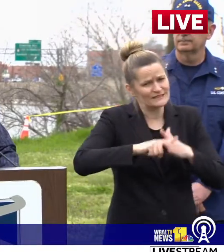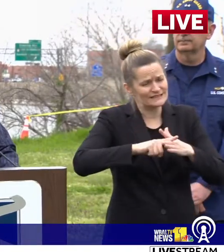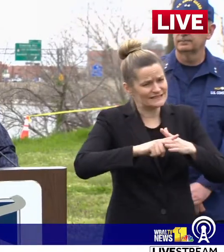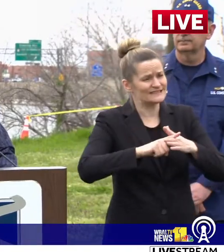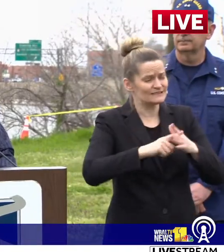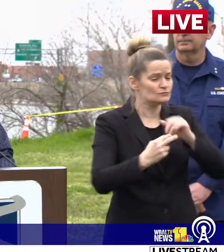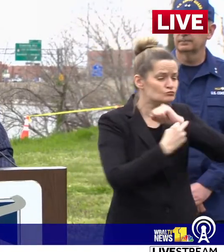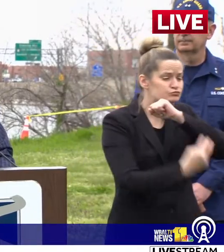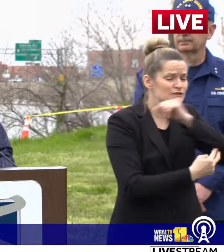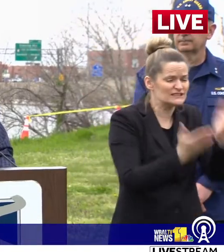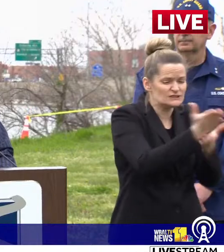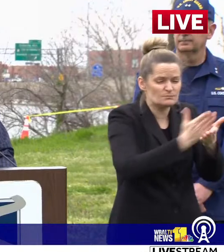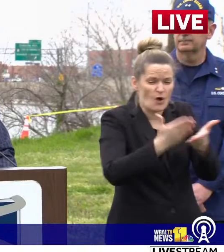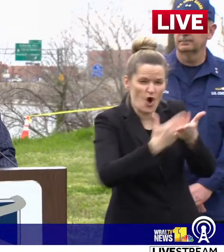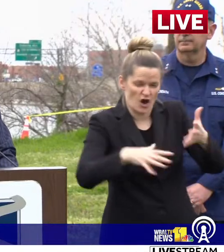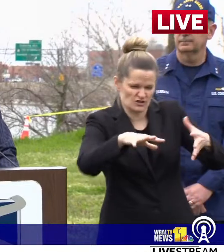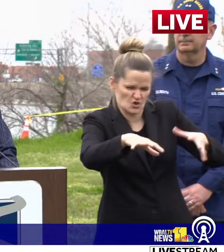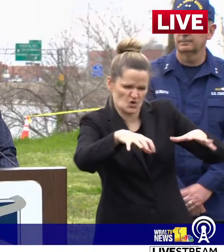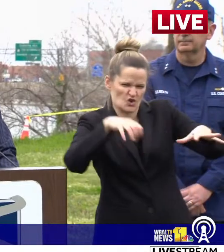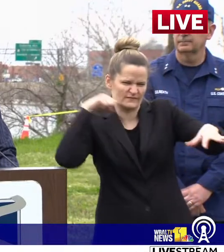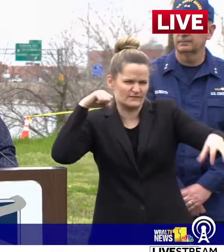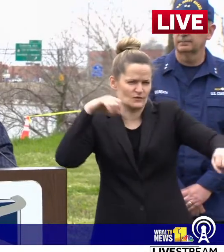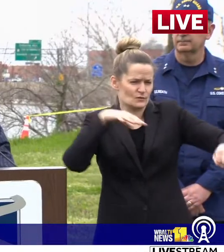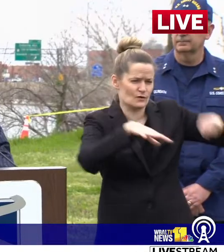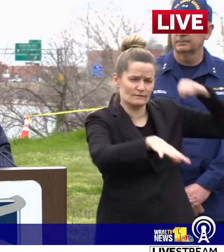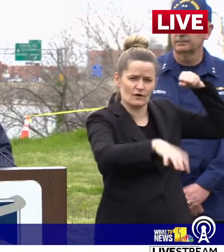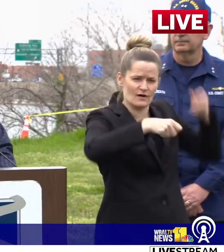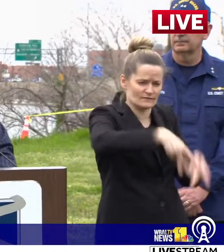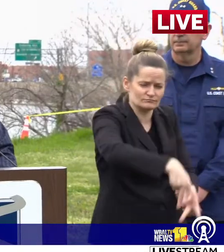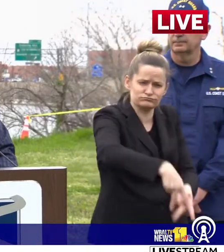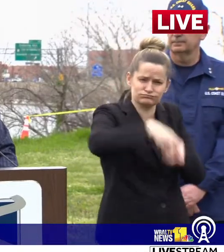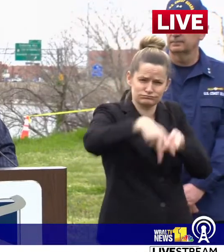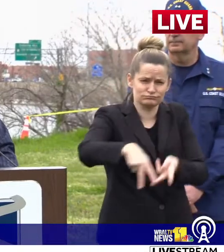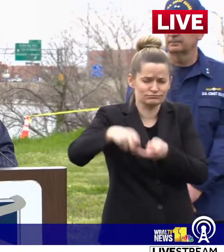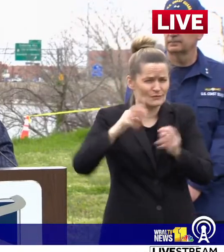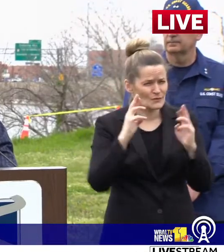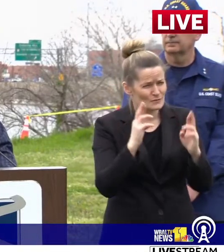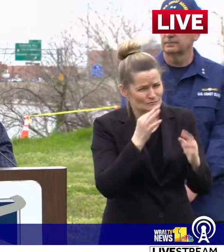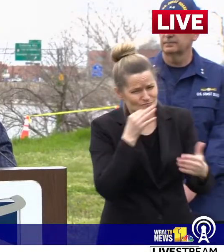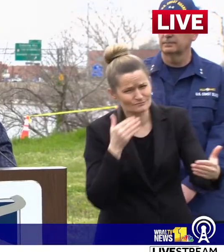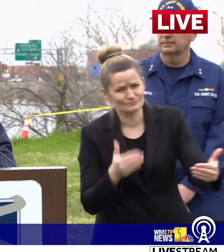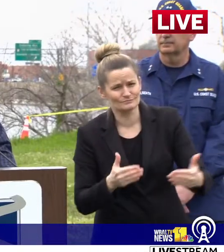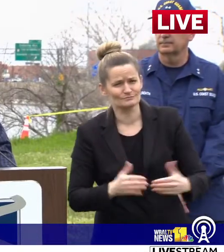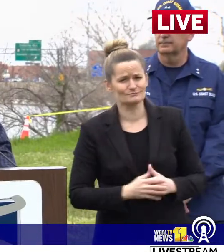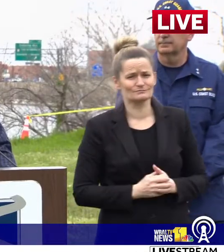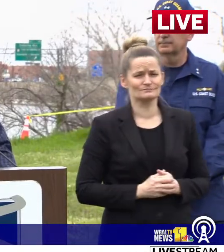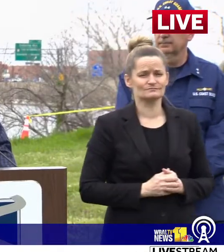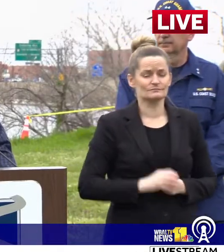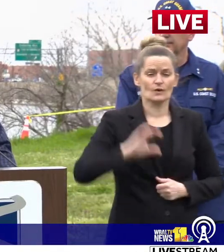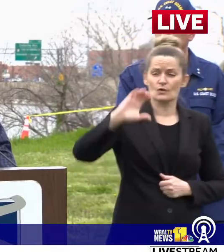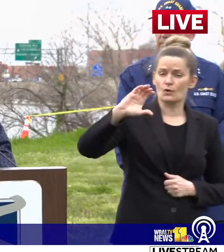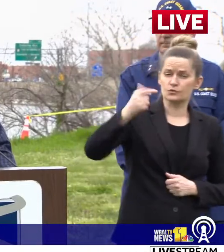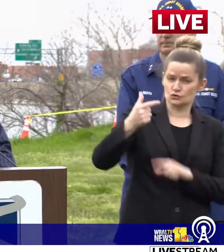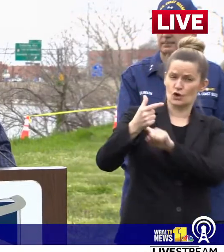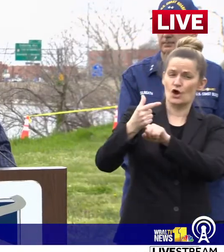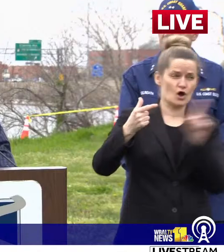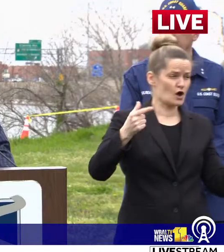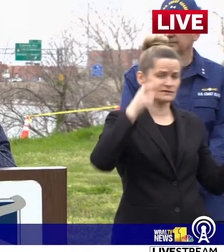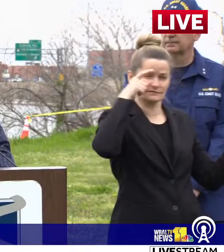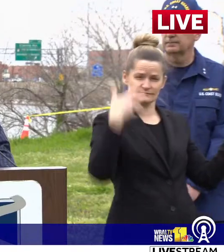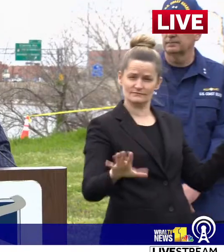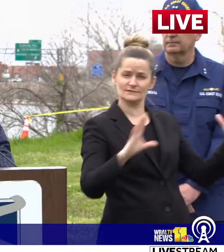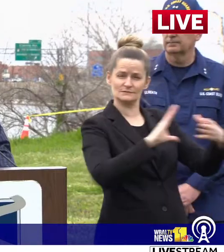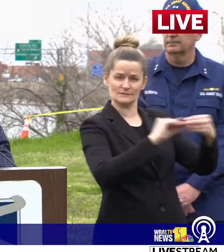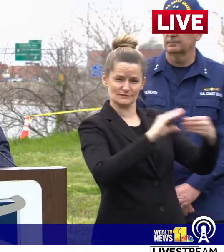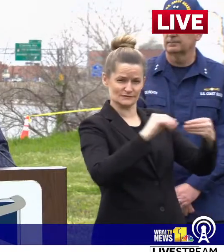and dropped off to Trade Point Atlantic as soon as today. And as the Admiral said, that is done by some of the forces that we